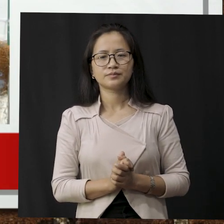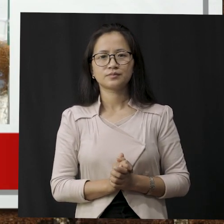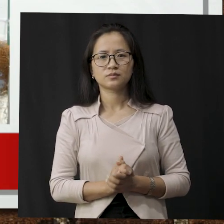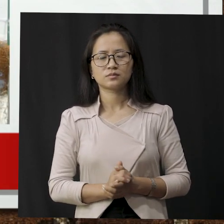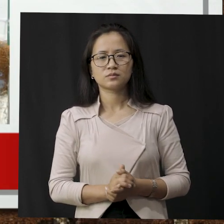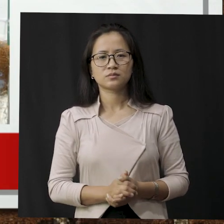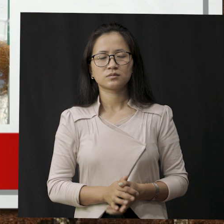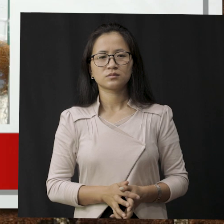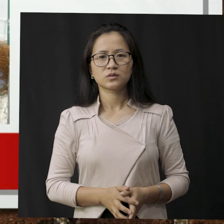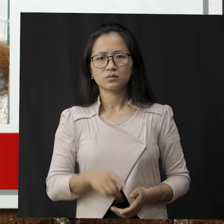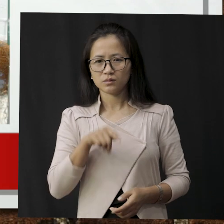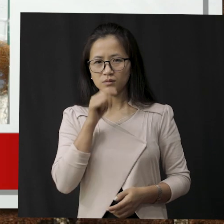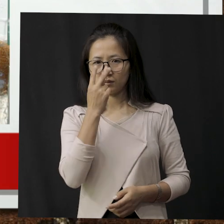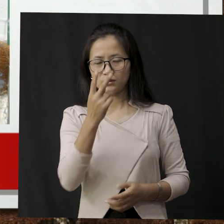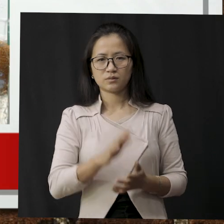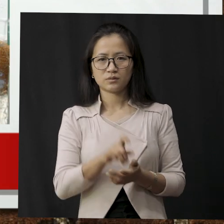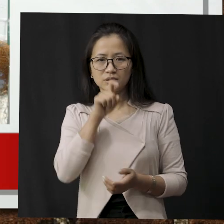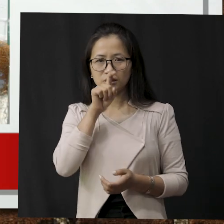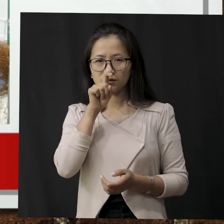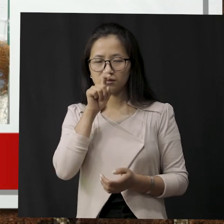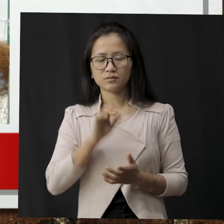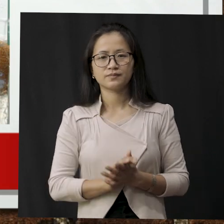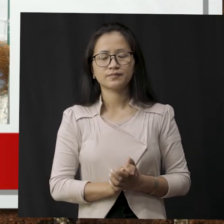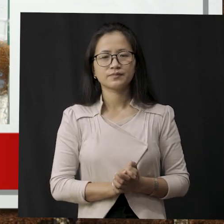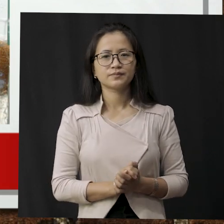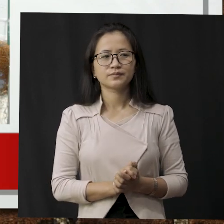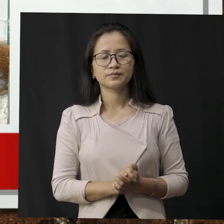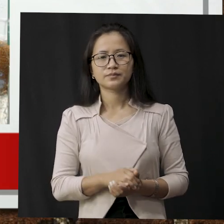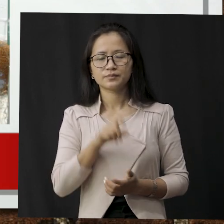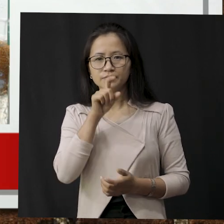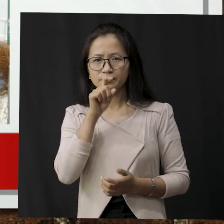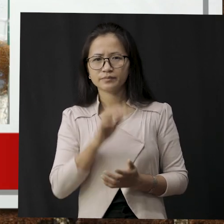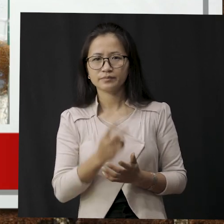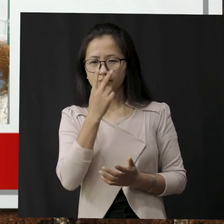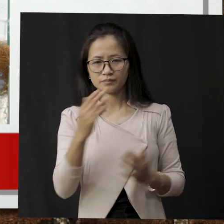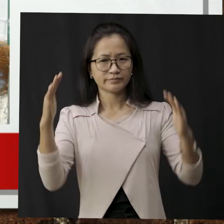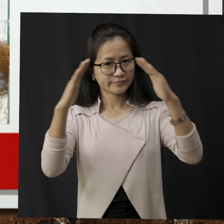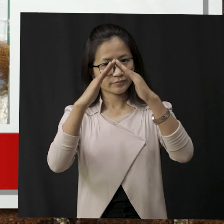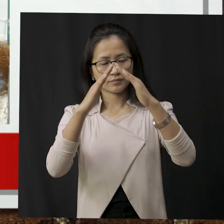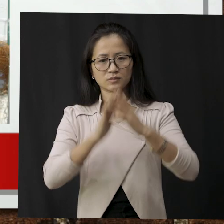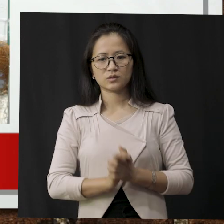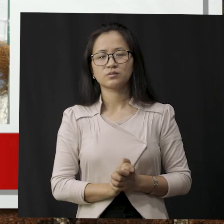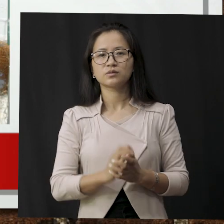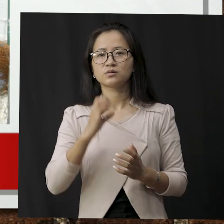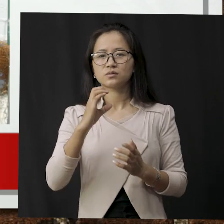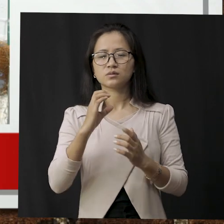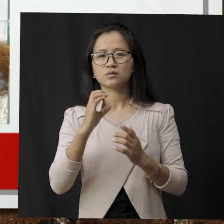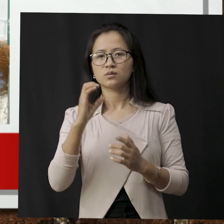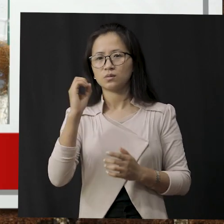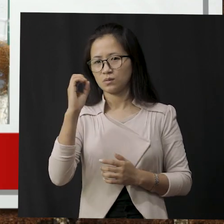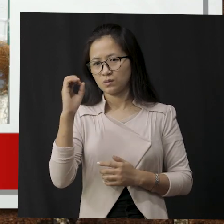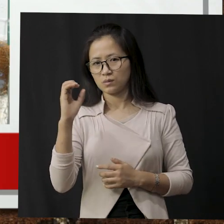So here we can see all the chickens here. So students, the chickens, they take shelter in the coop.